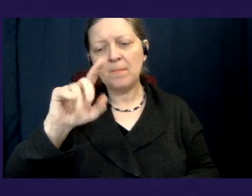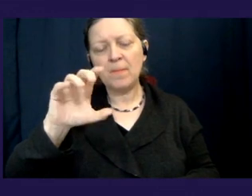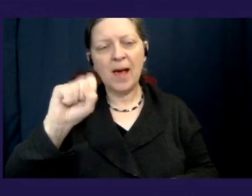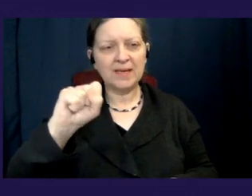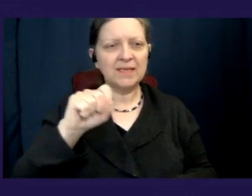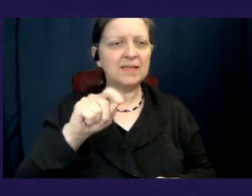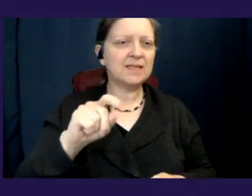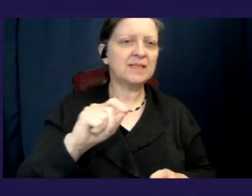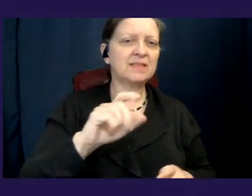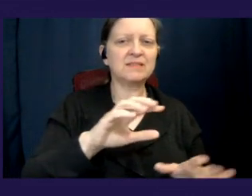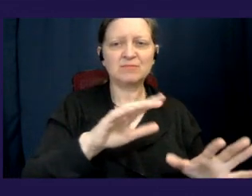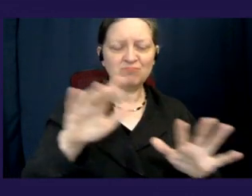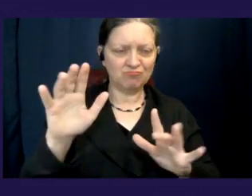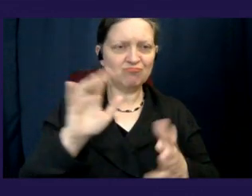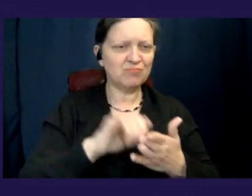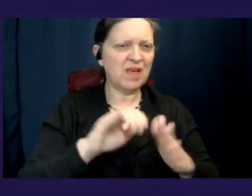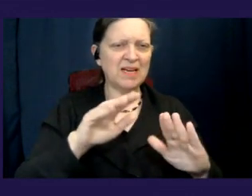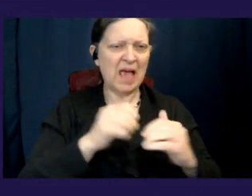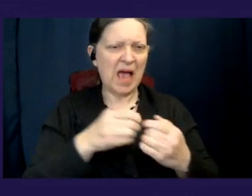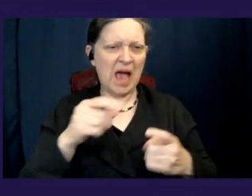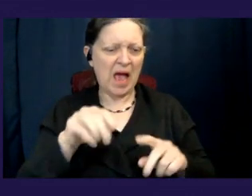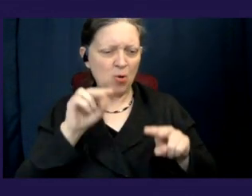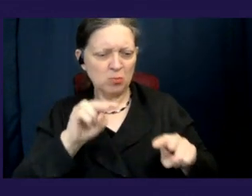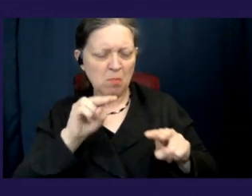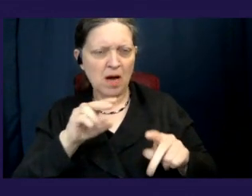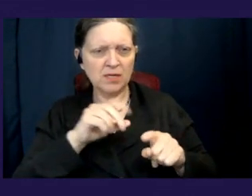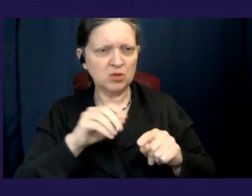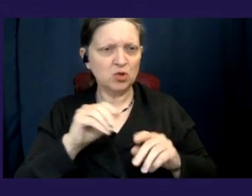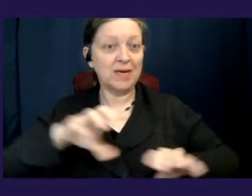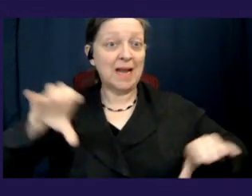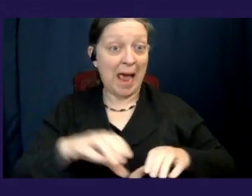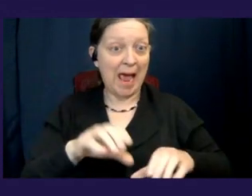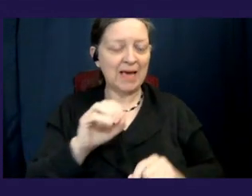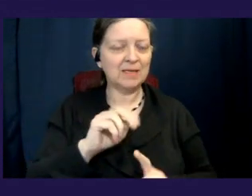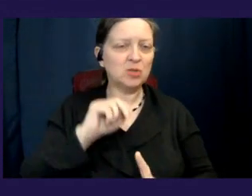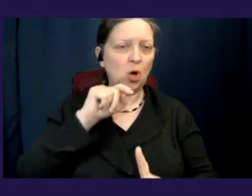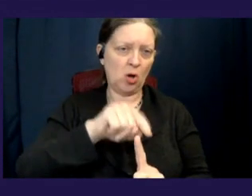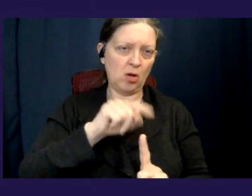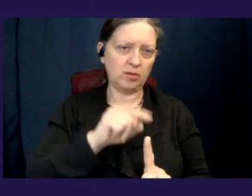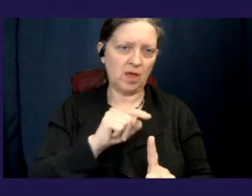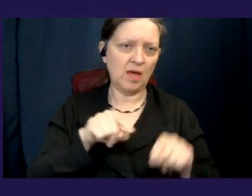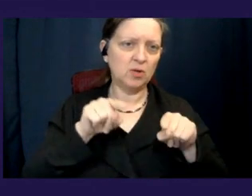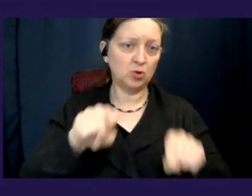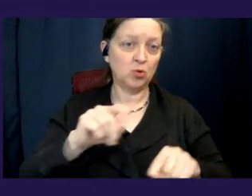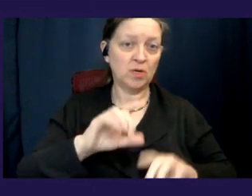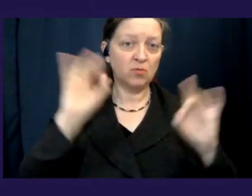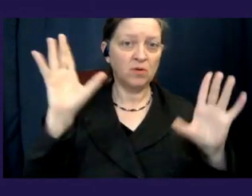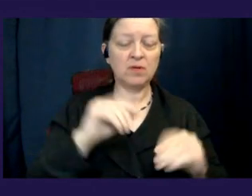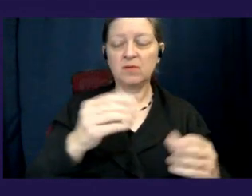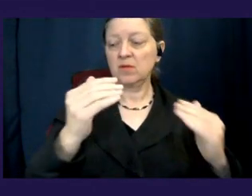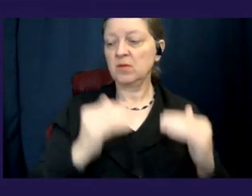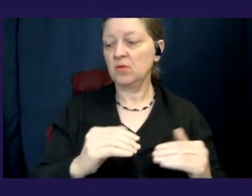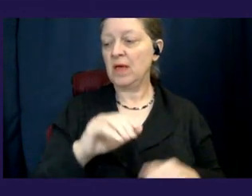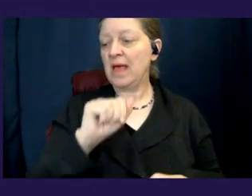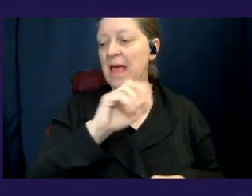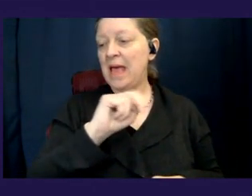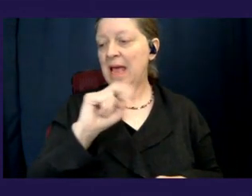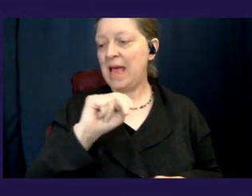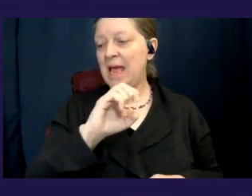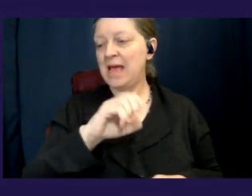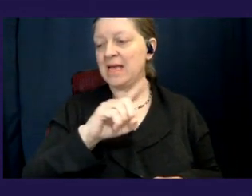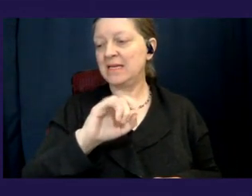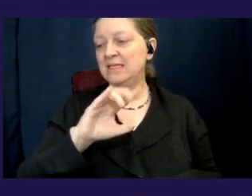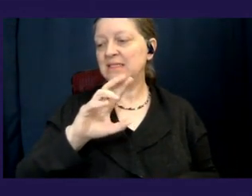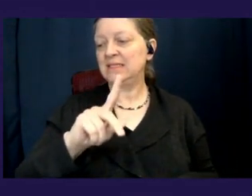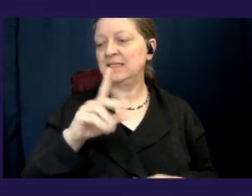during a response to make it effective and mitigate harm. We'll hear from Ann Zink, bringing the state perspective, especially thinking about rural